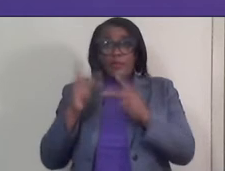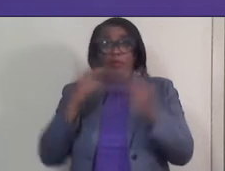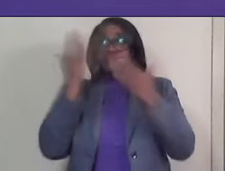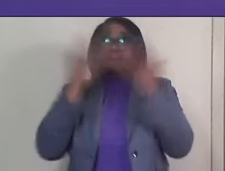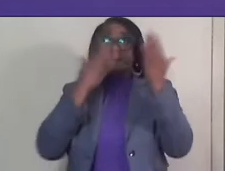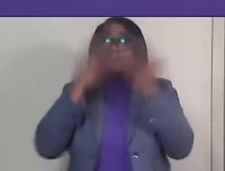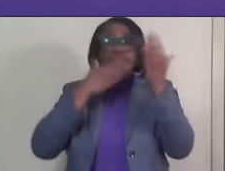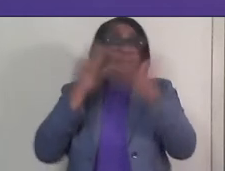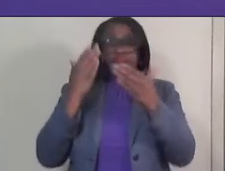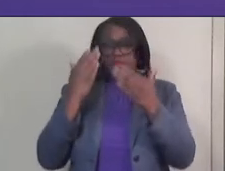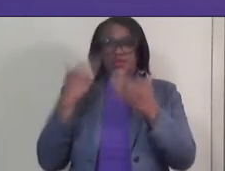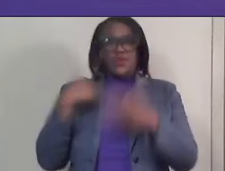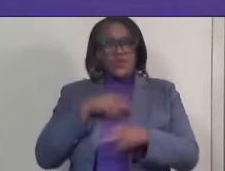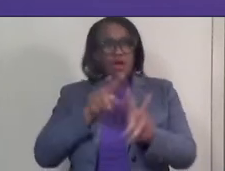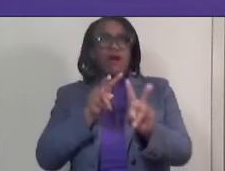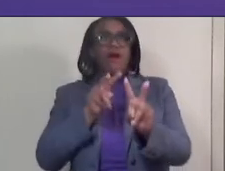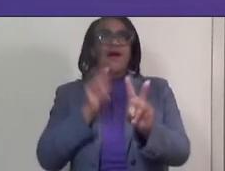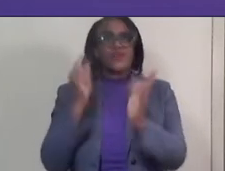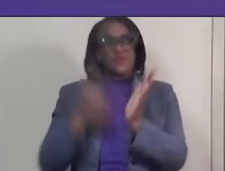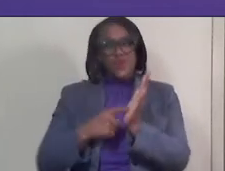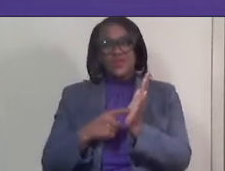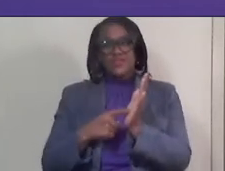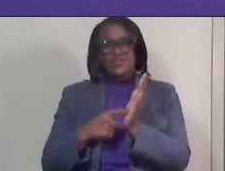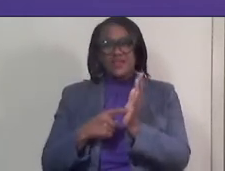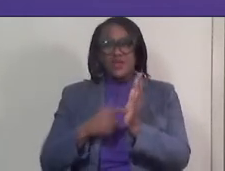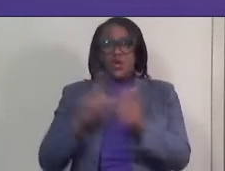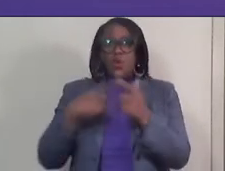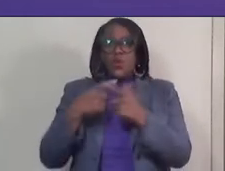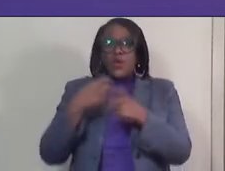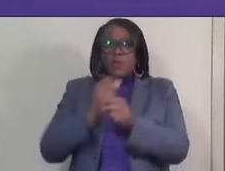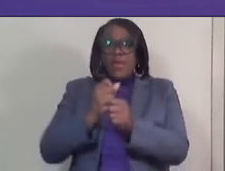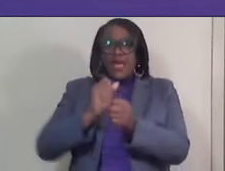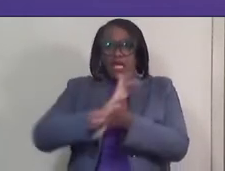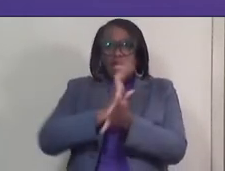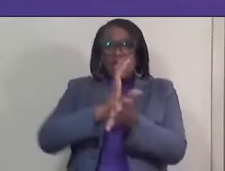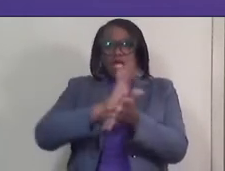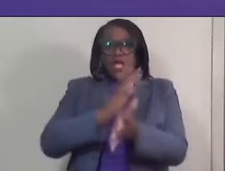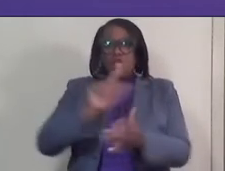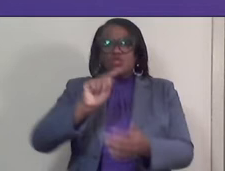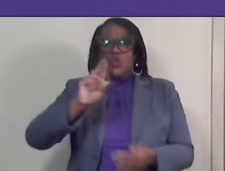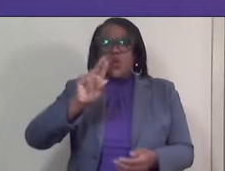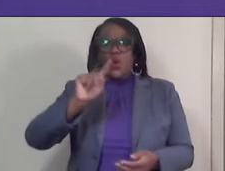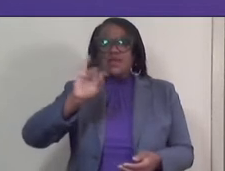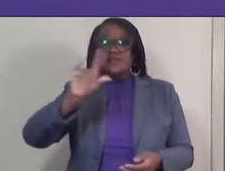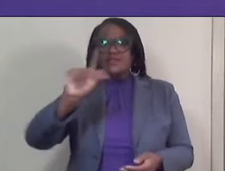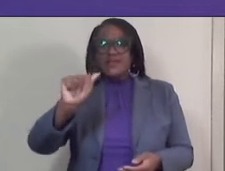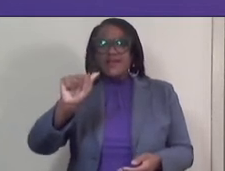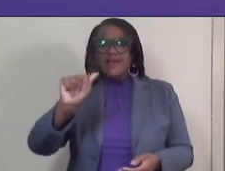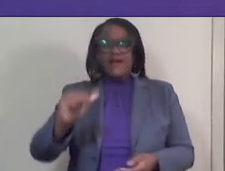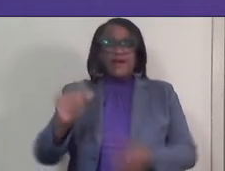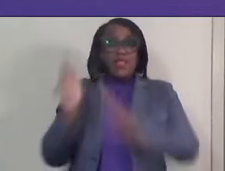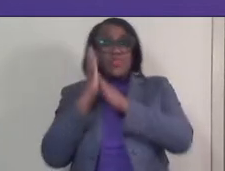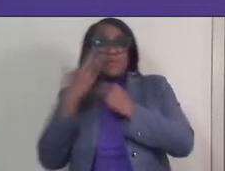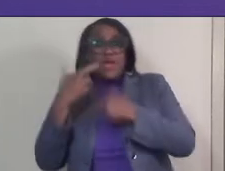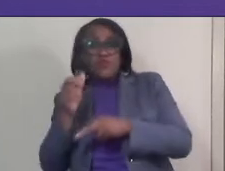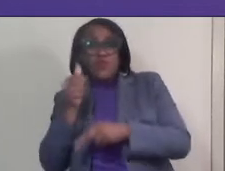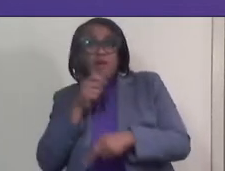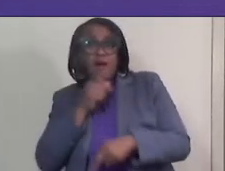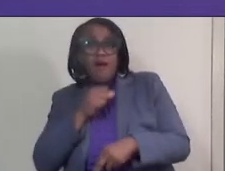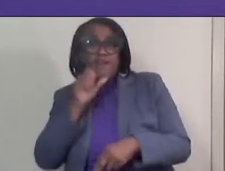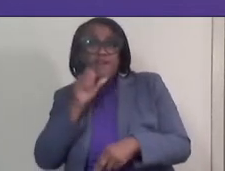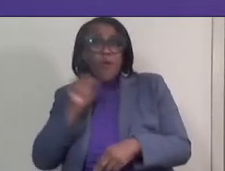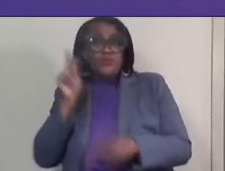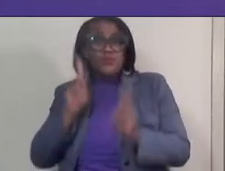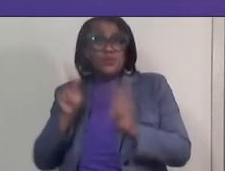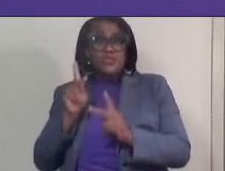hand movements in making tortillas, the bedroom of an elder, the speech of a teenager,